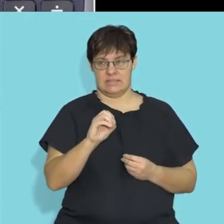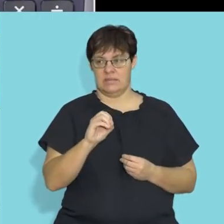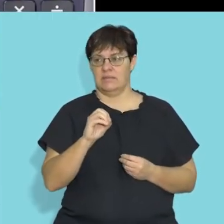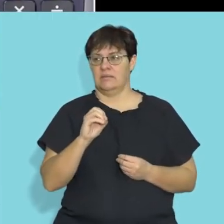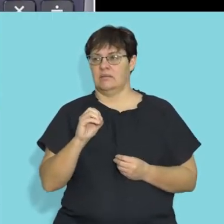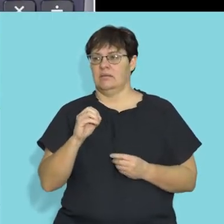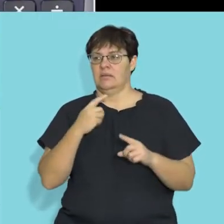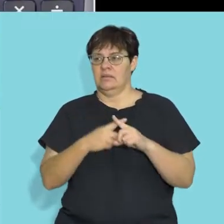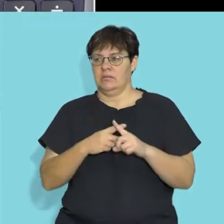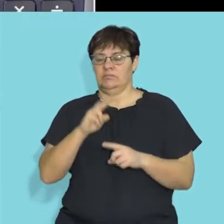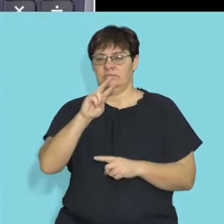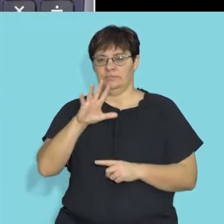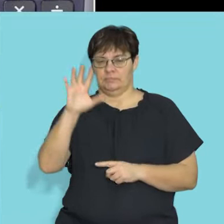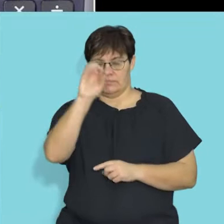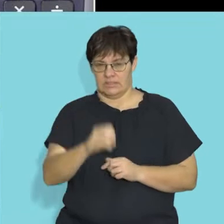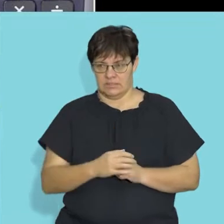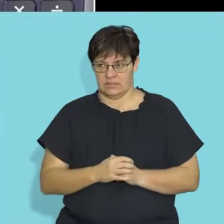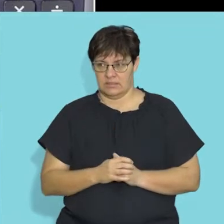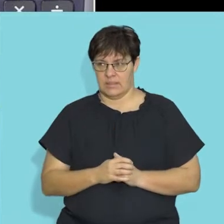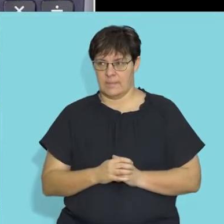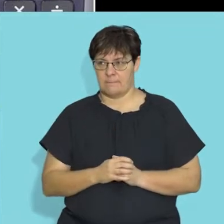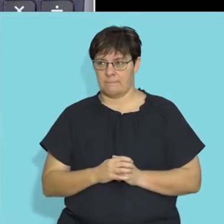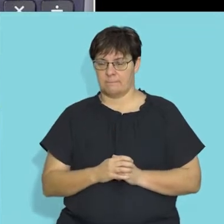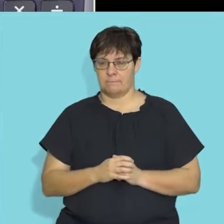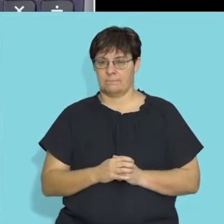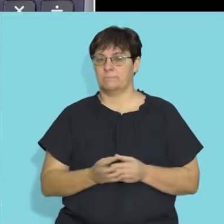80 times our 25%,